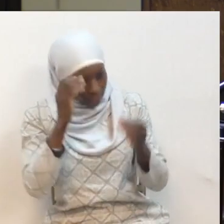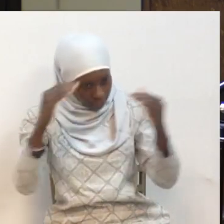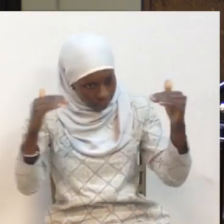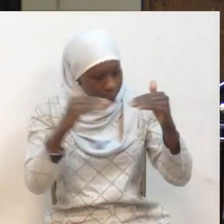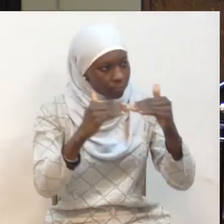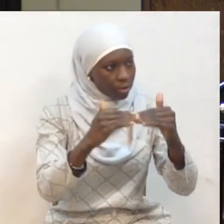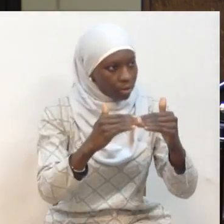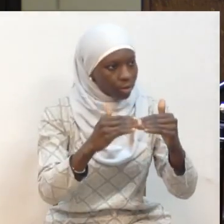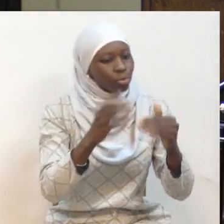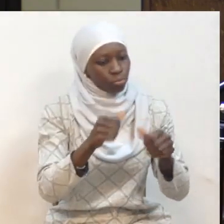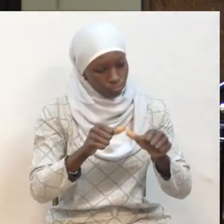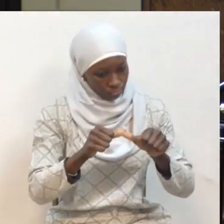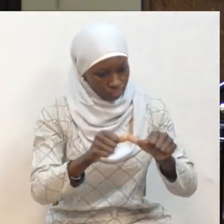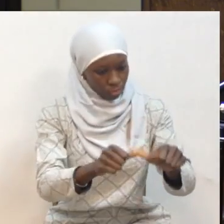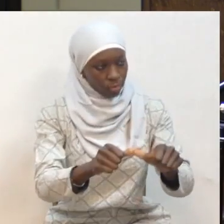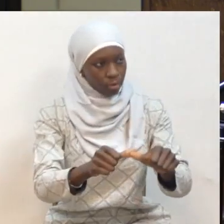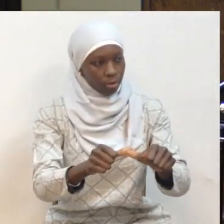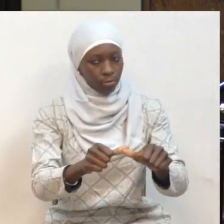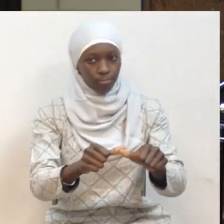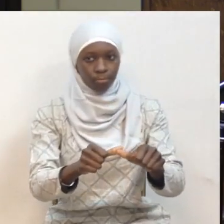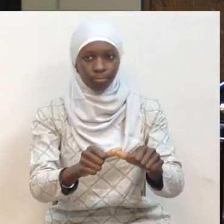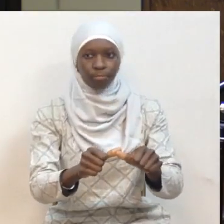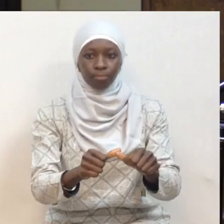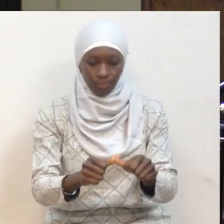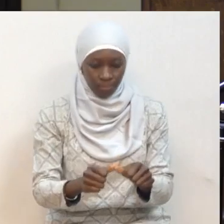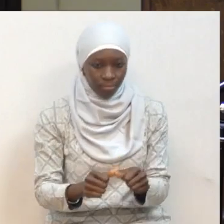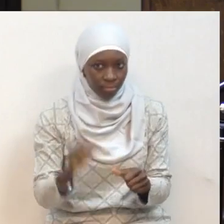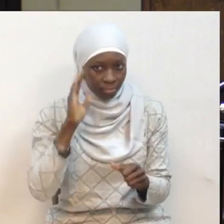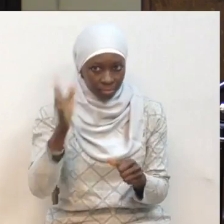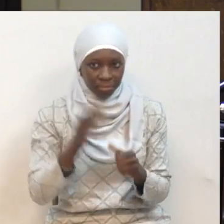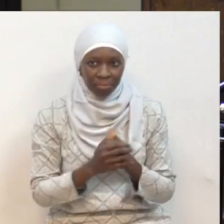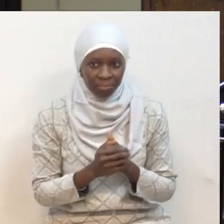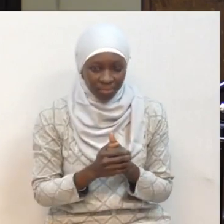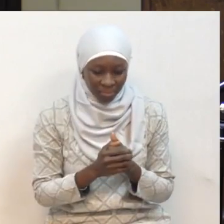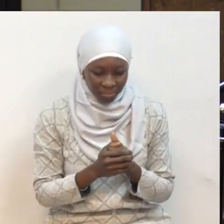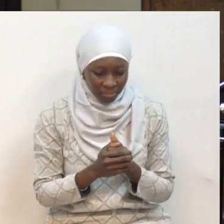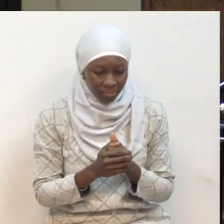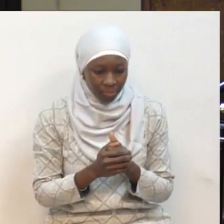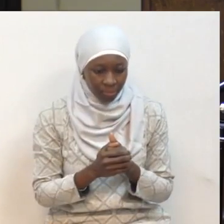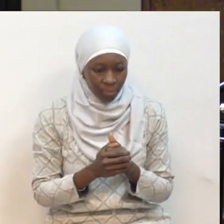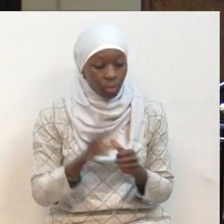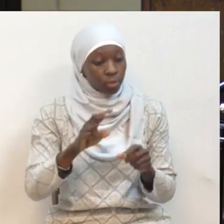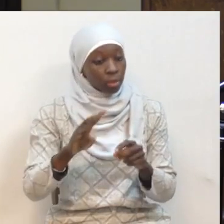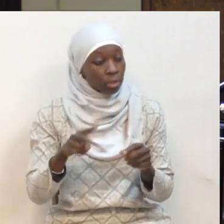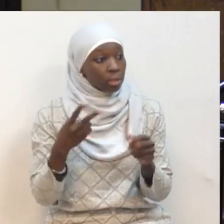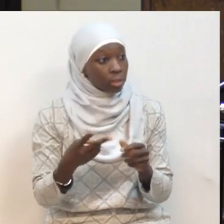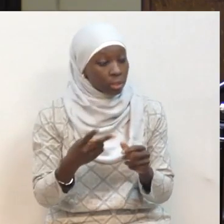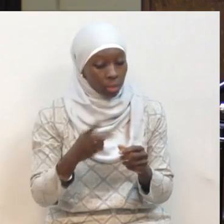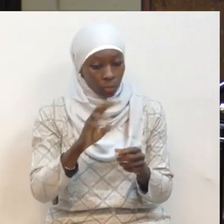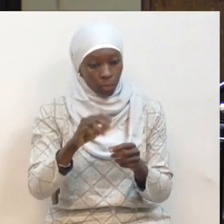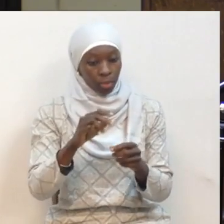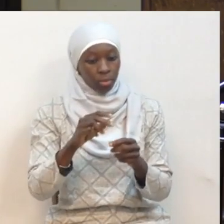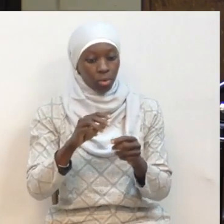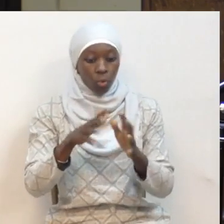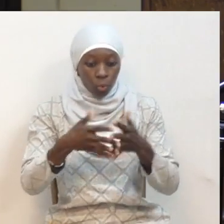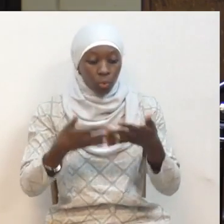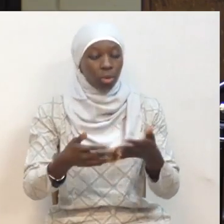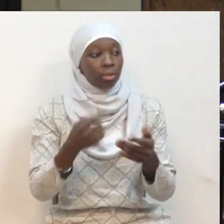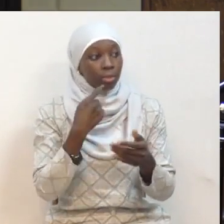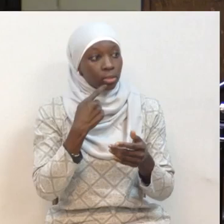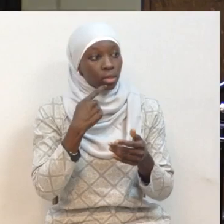second position where the Quran says shura is still the way to go